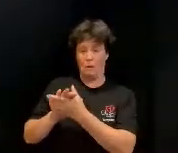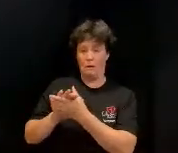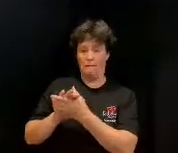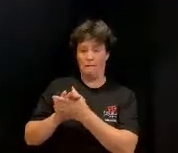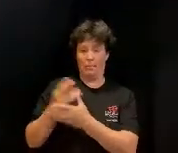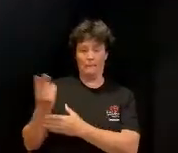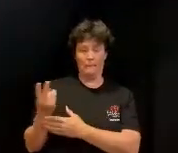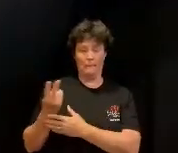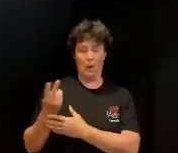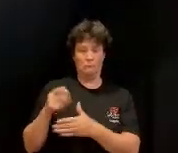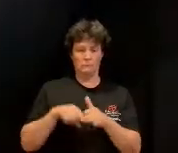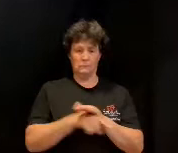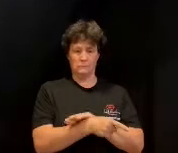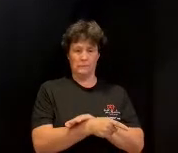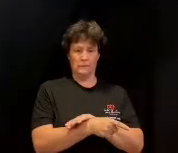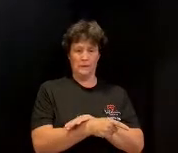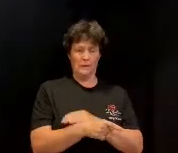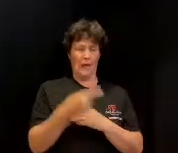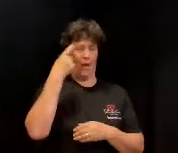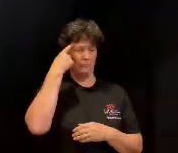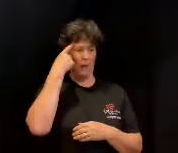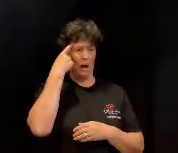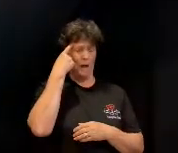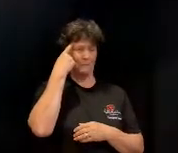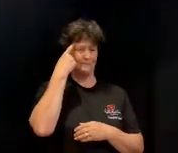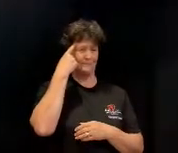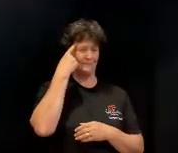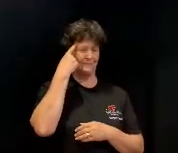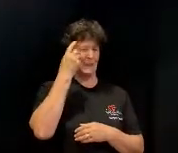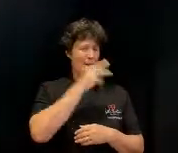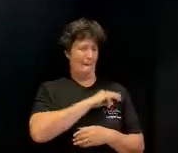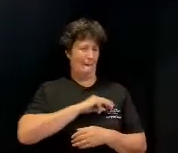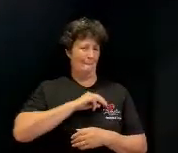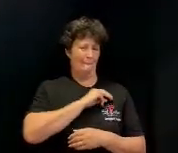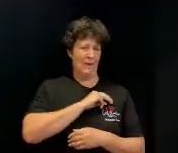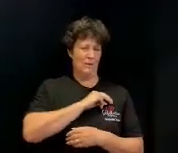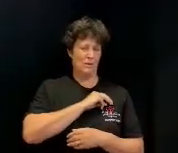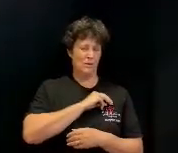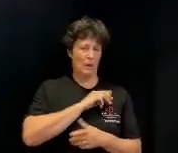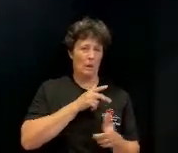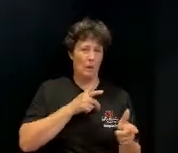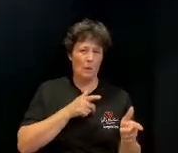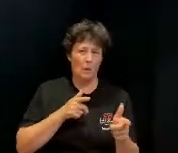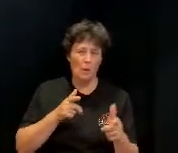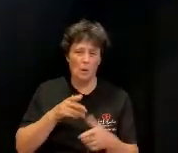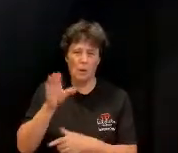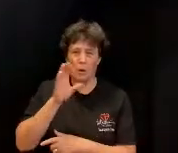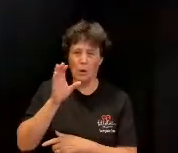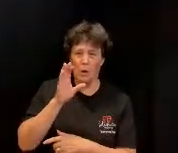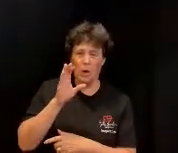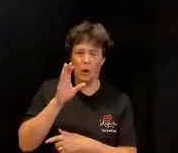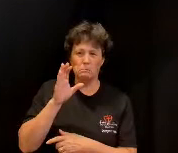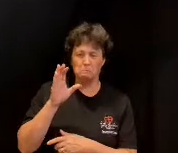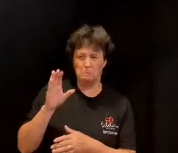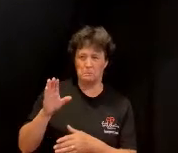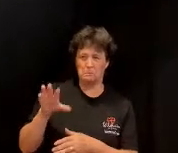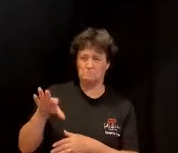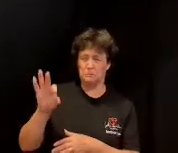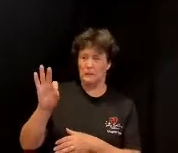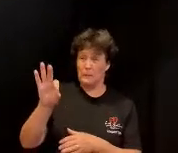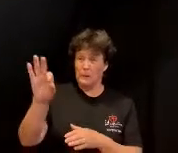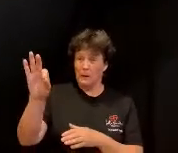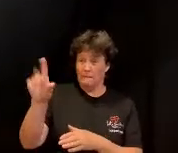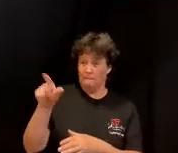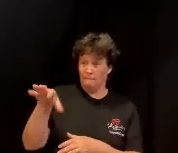I thought maybe that this was some type of covert, my question was, it was like this some kind of covert assassination in order to topple the government, to